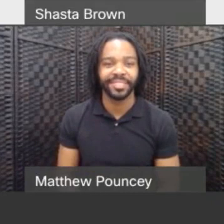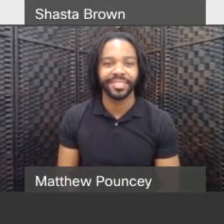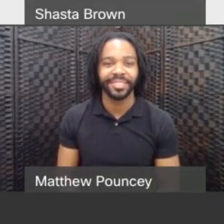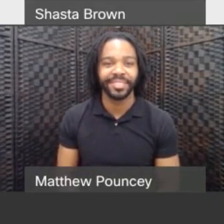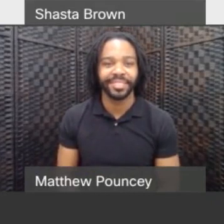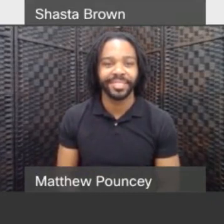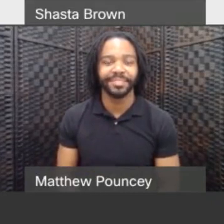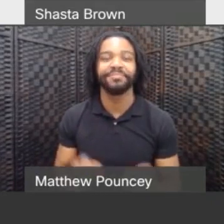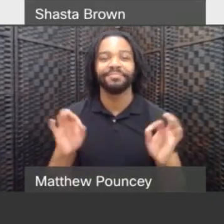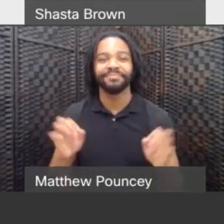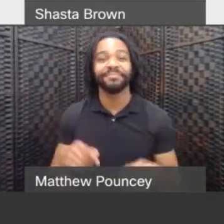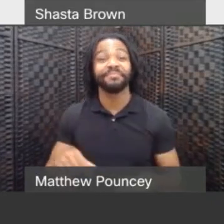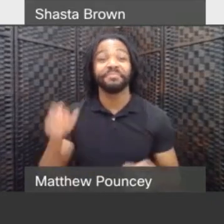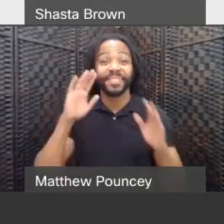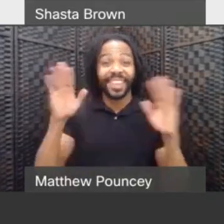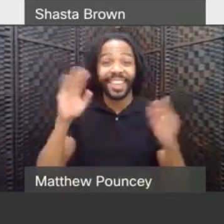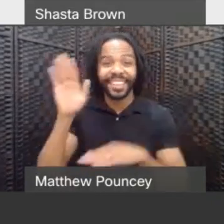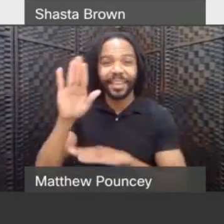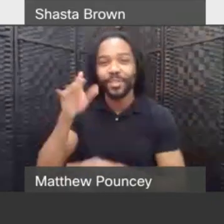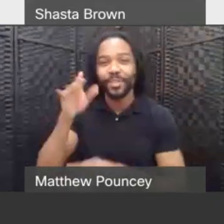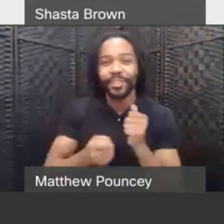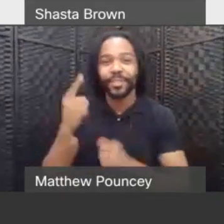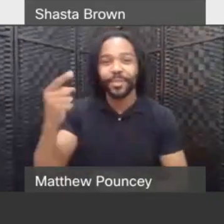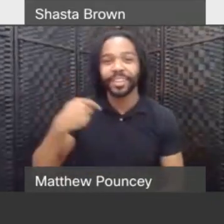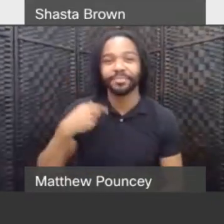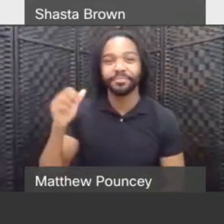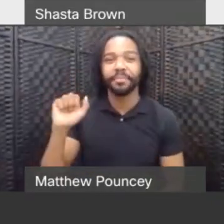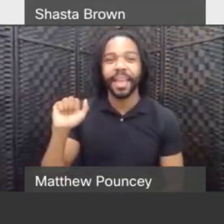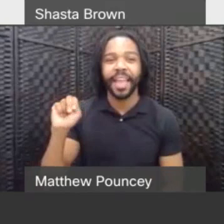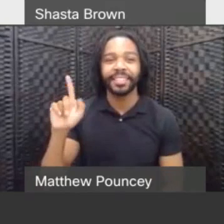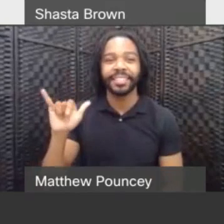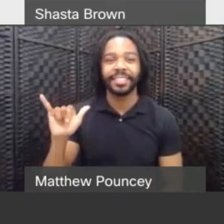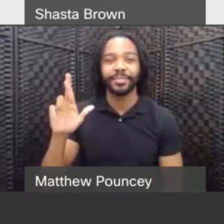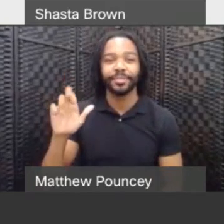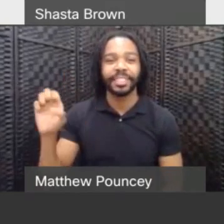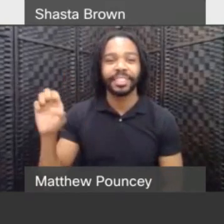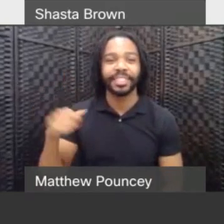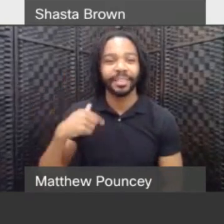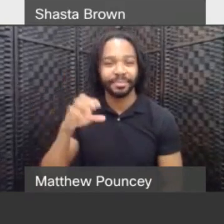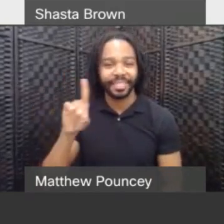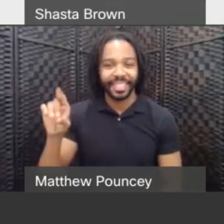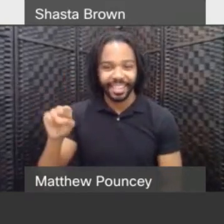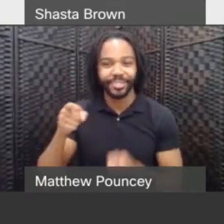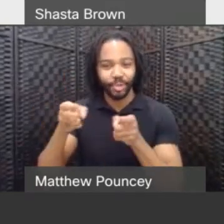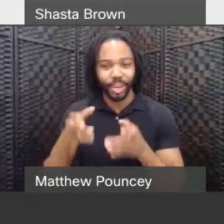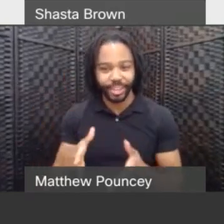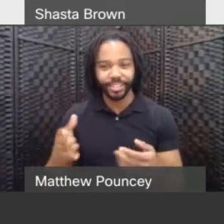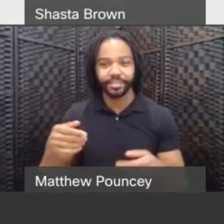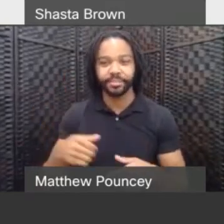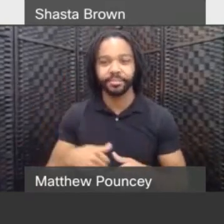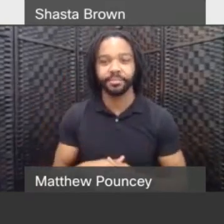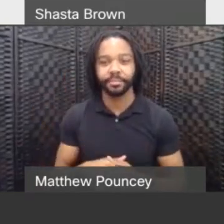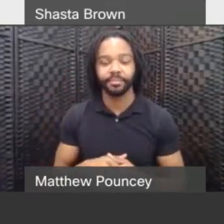Good afternoon, everyone. This is Andy Reese with Department of Disability Services. I will start with sharing